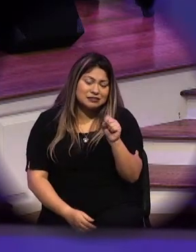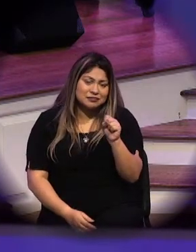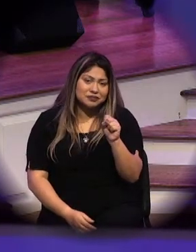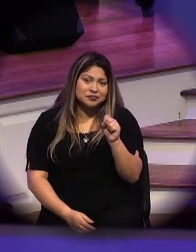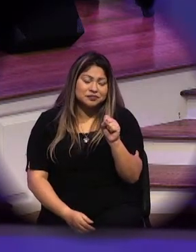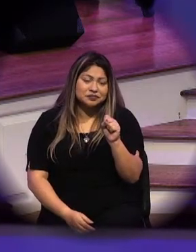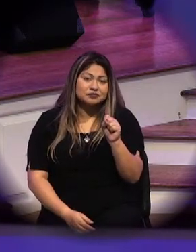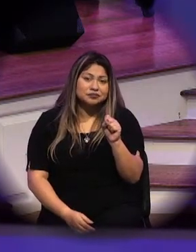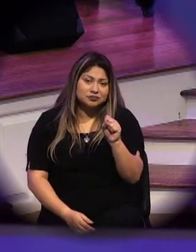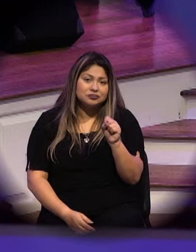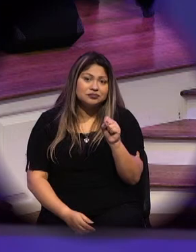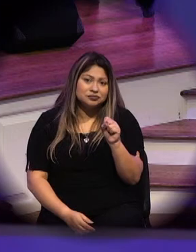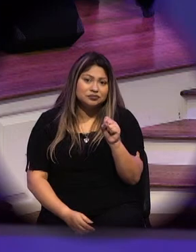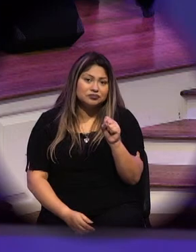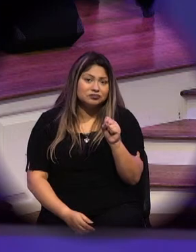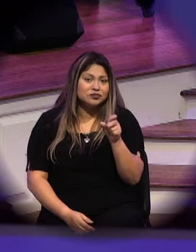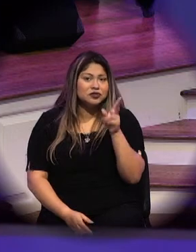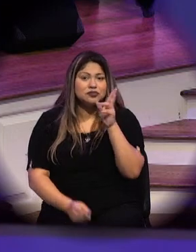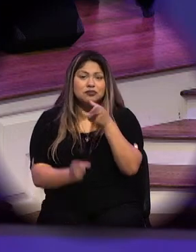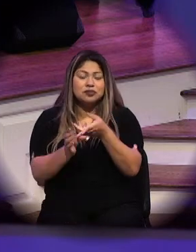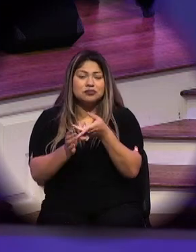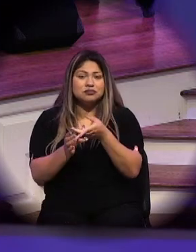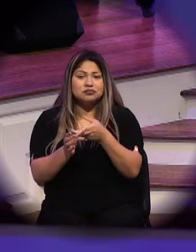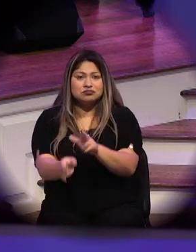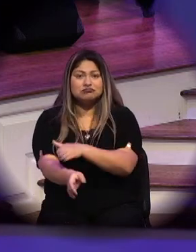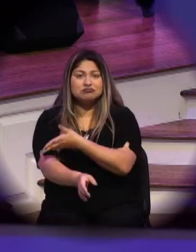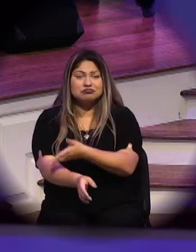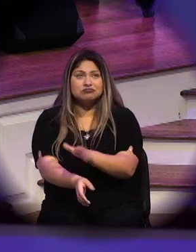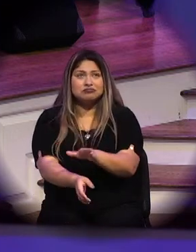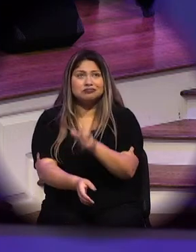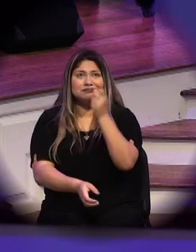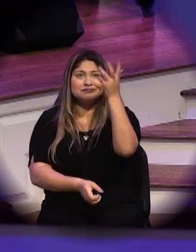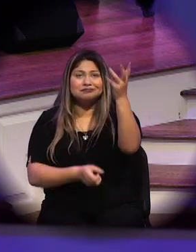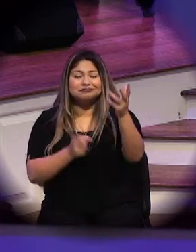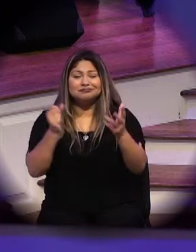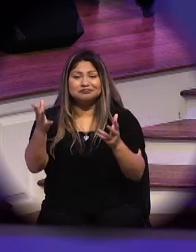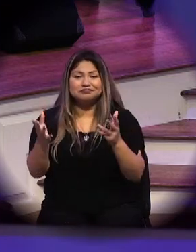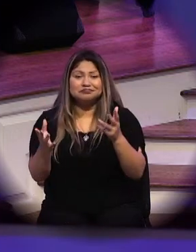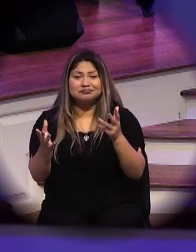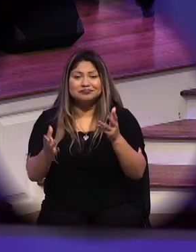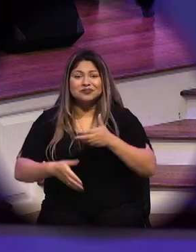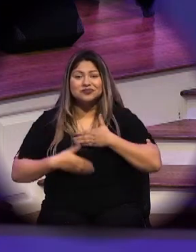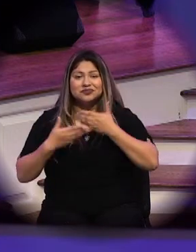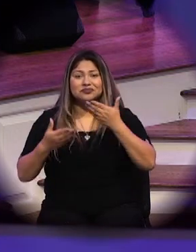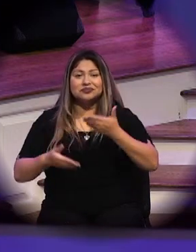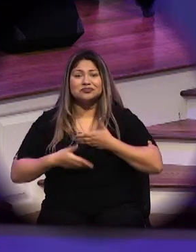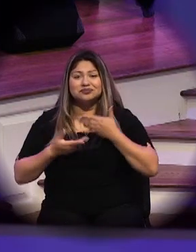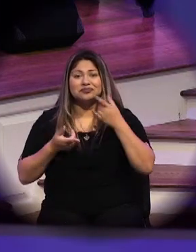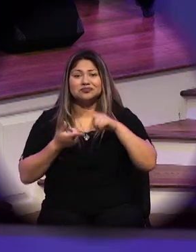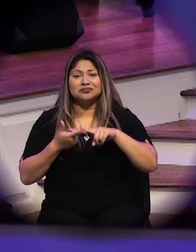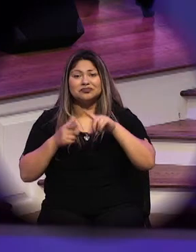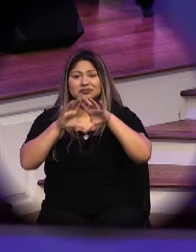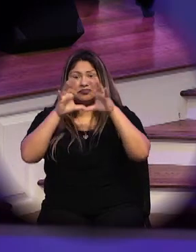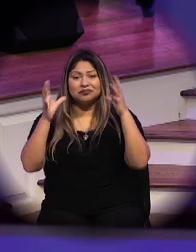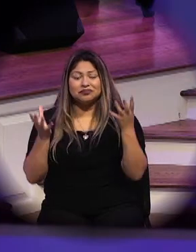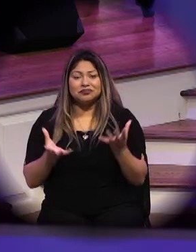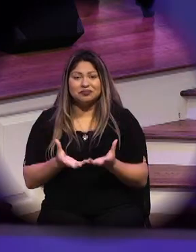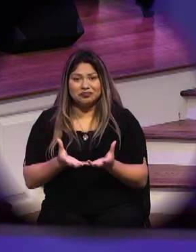the earth, the Savior reigns. Let men their songs